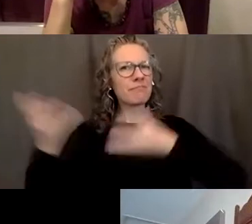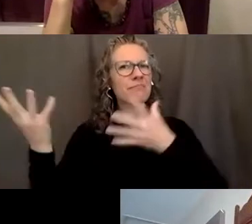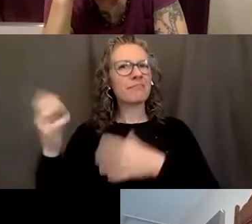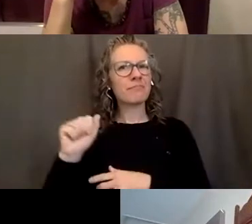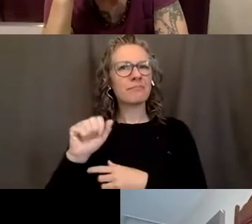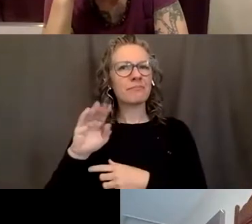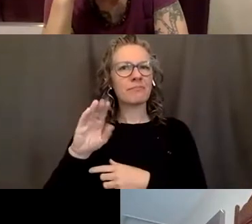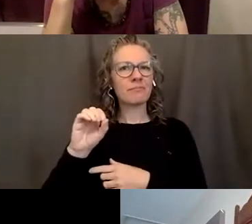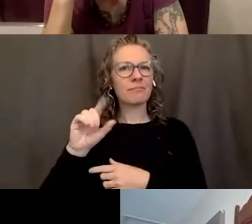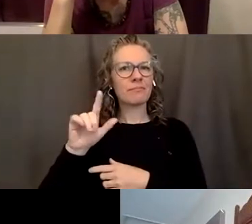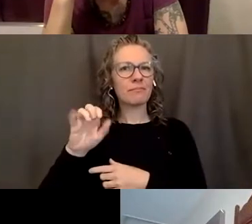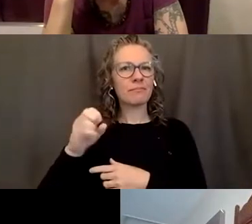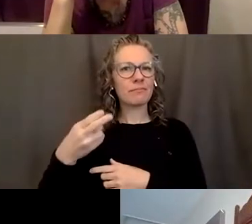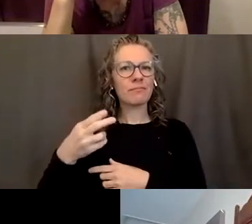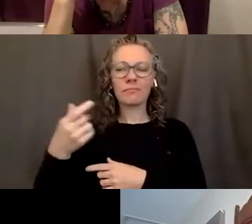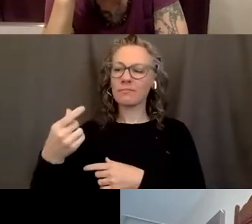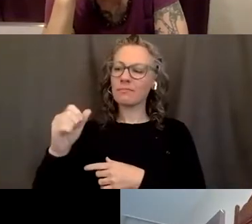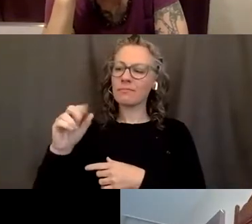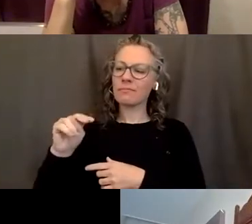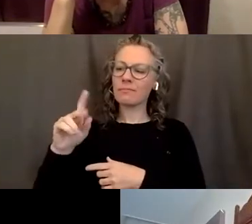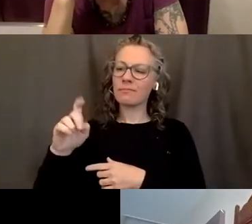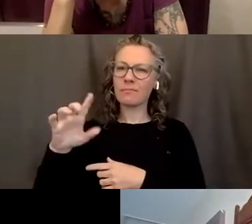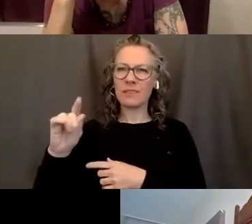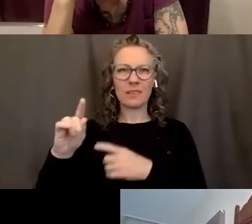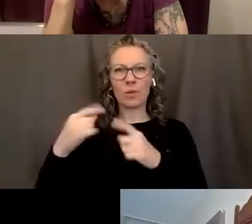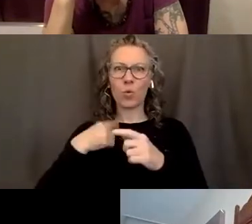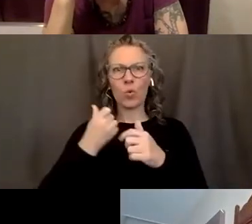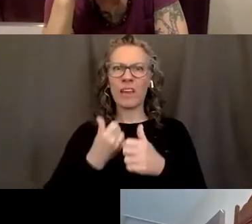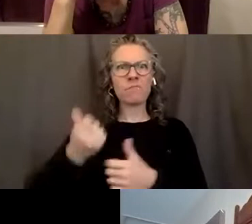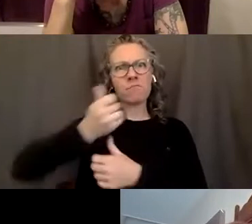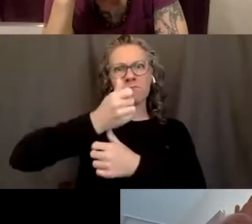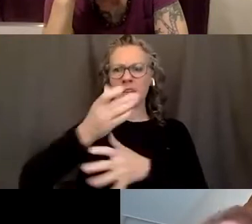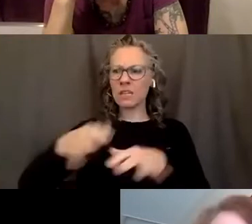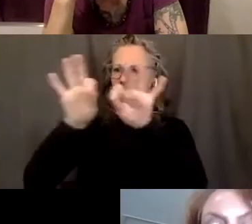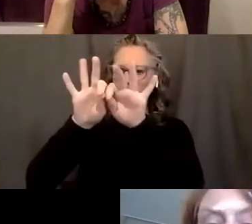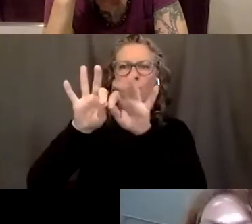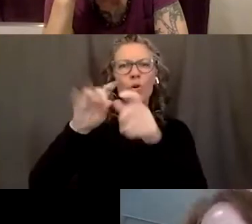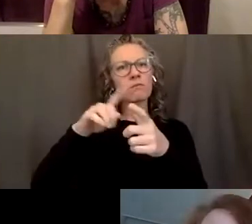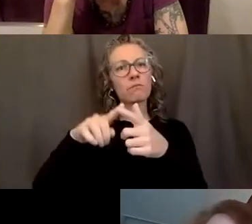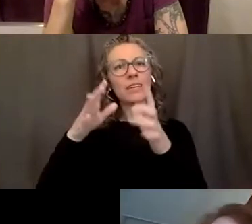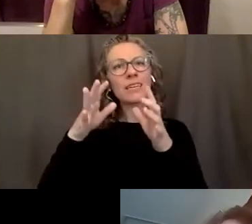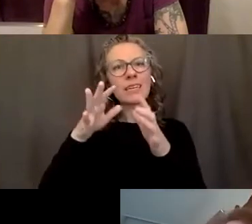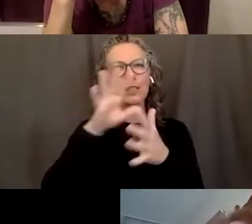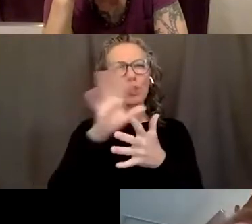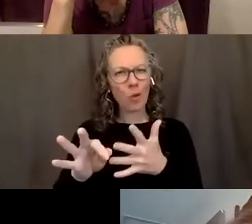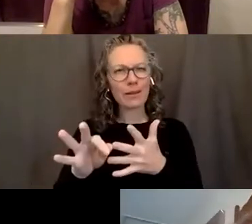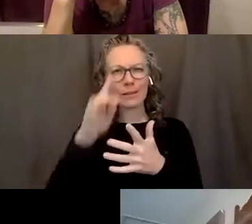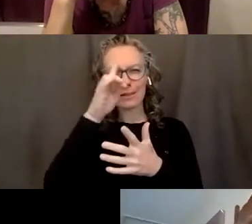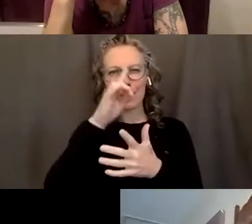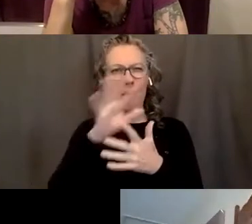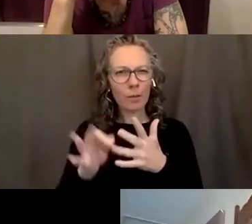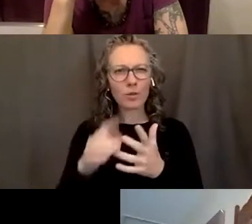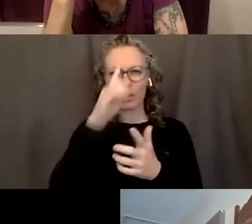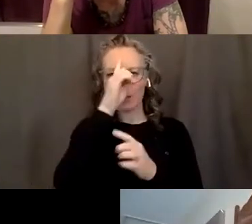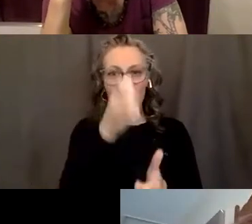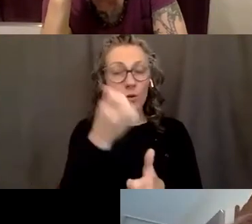of making it such an important identifier. I think it should be a choice. It should be something that if you want to